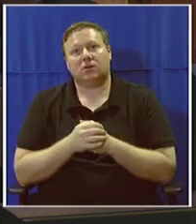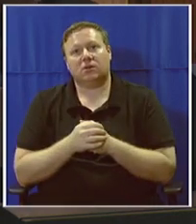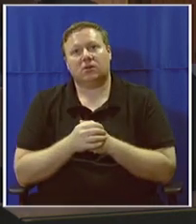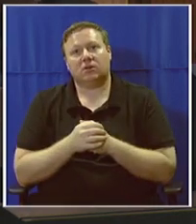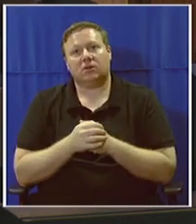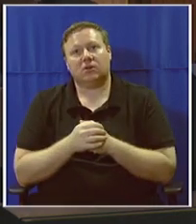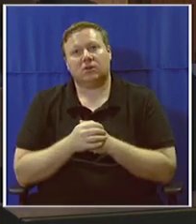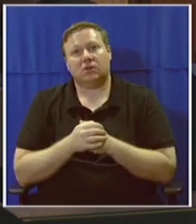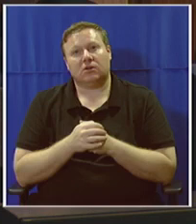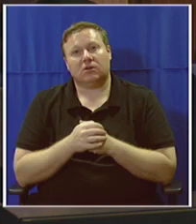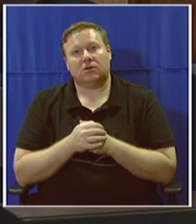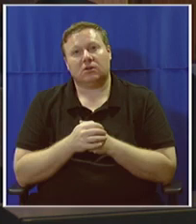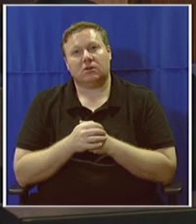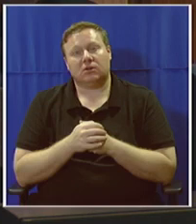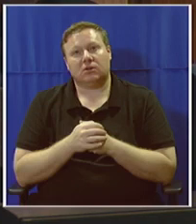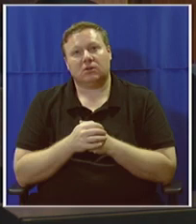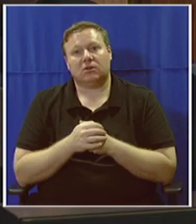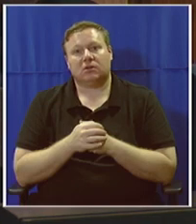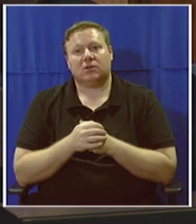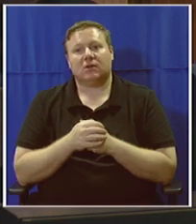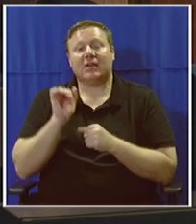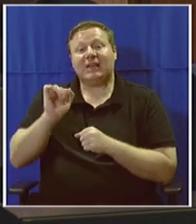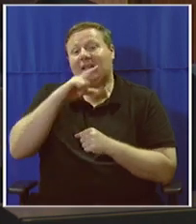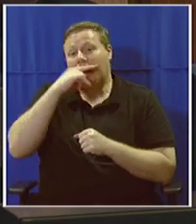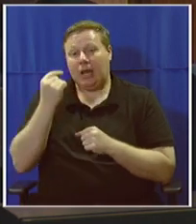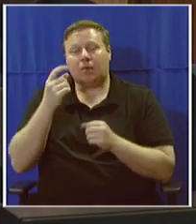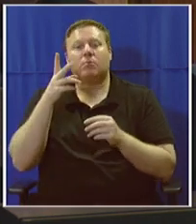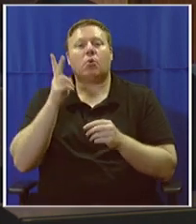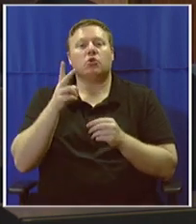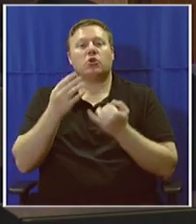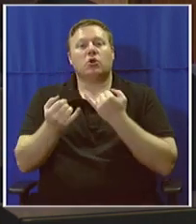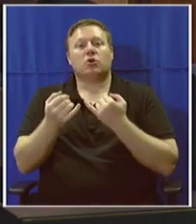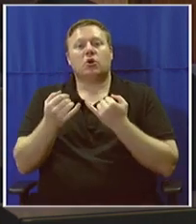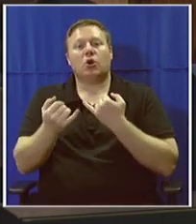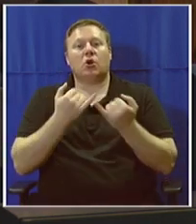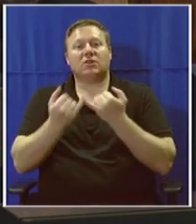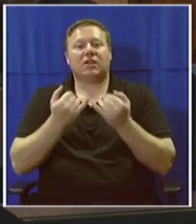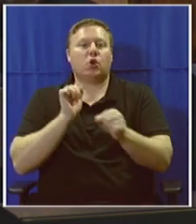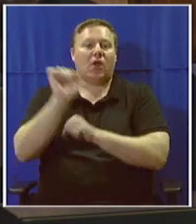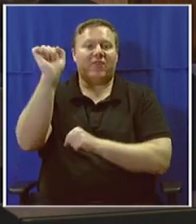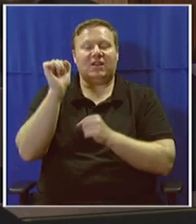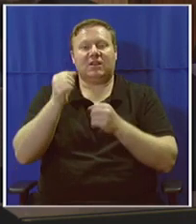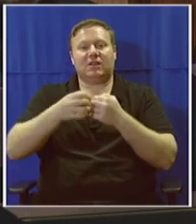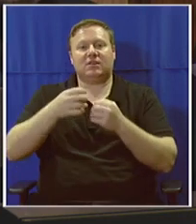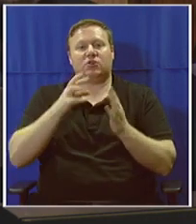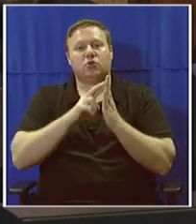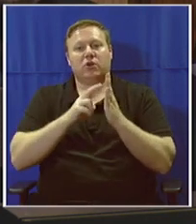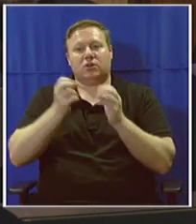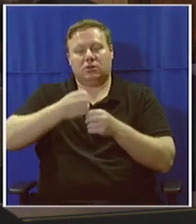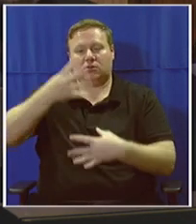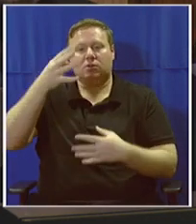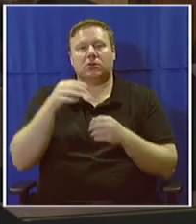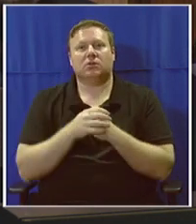be added to the sexual offenders registry. We believe the